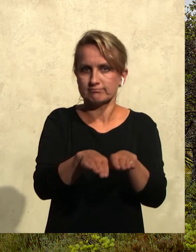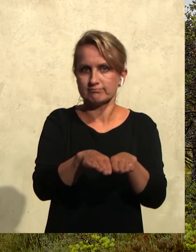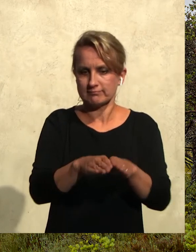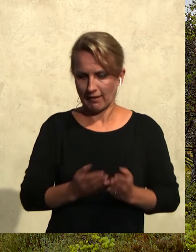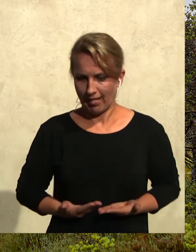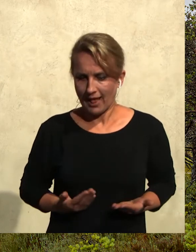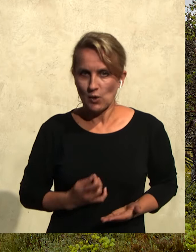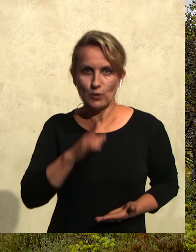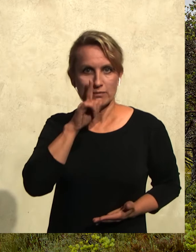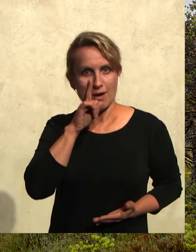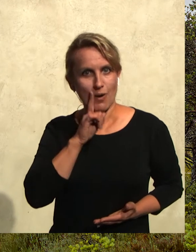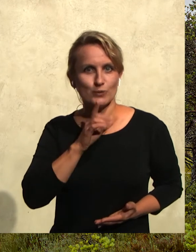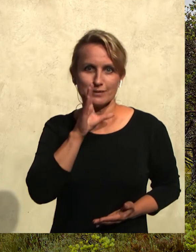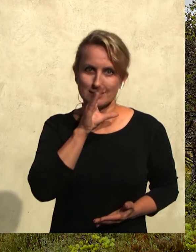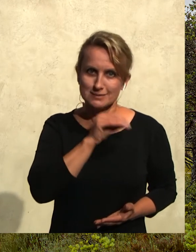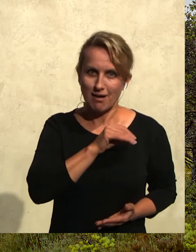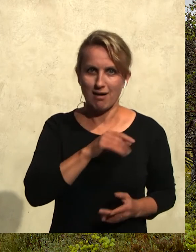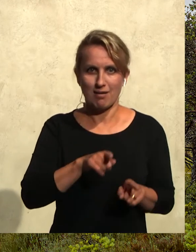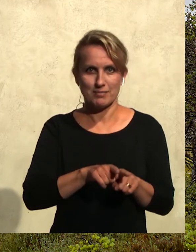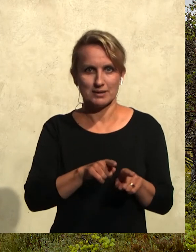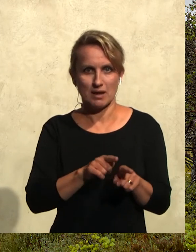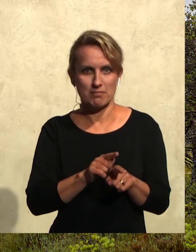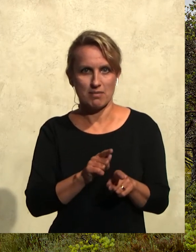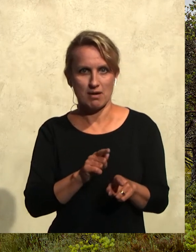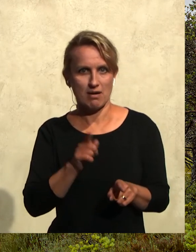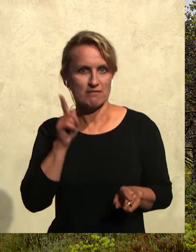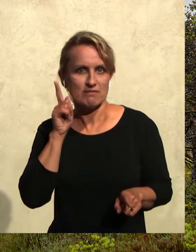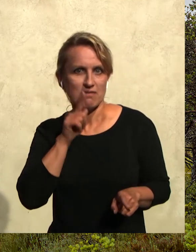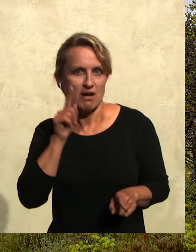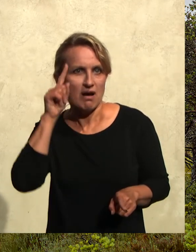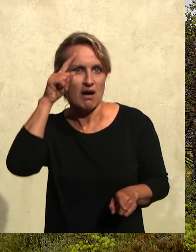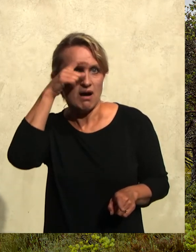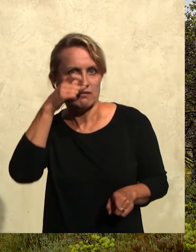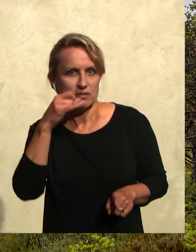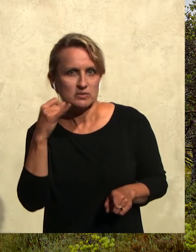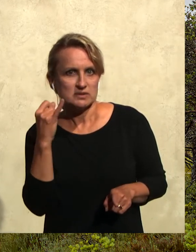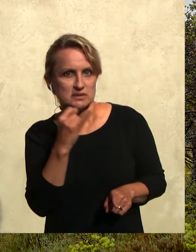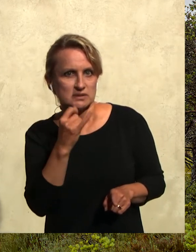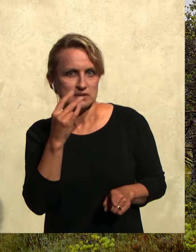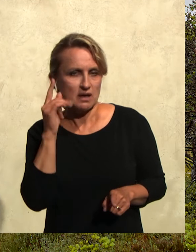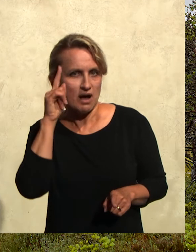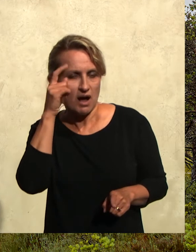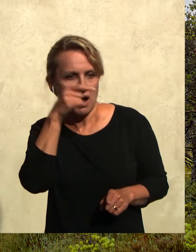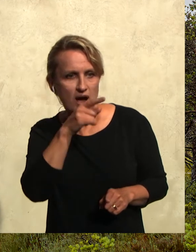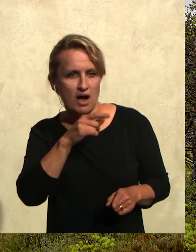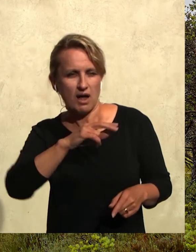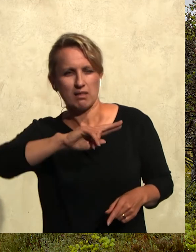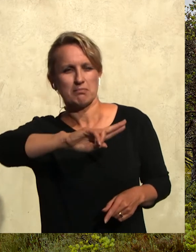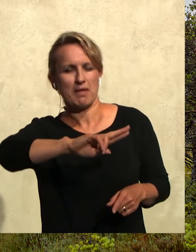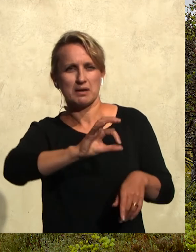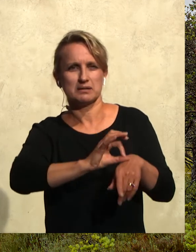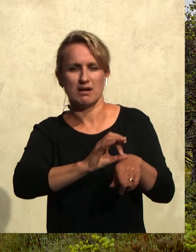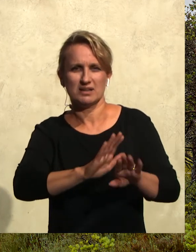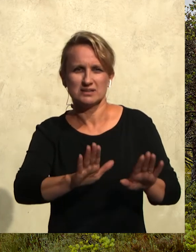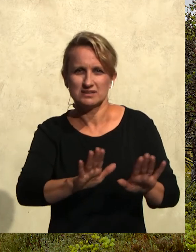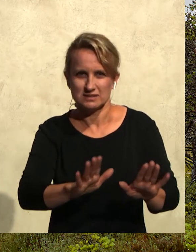of stigma and associated discrimination. And then the first point is also very much in line with